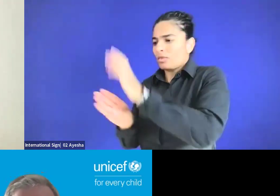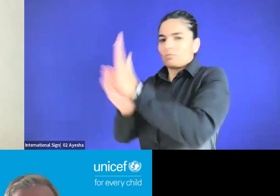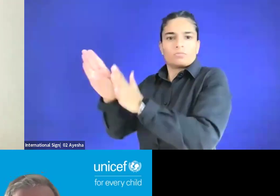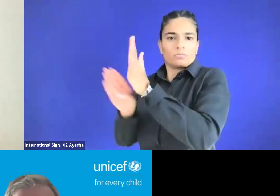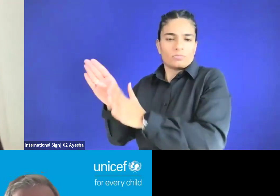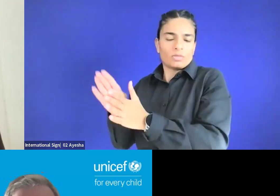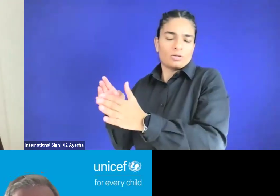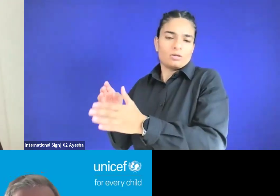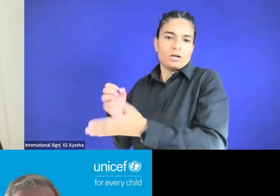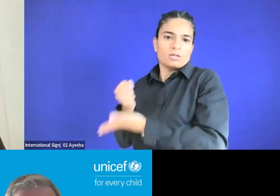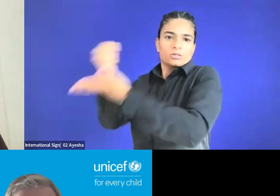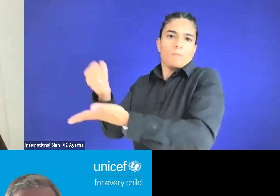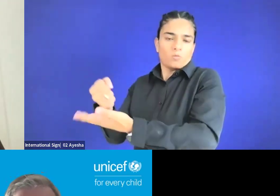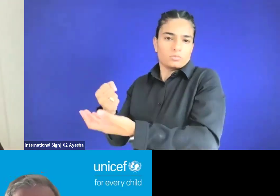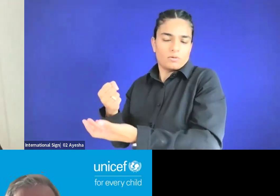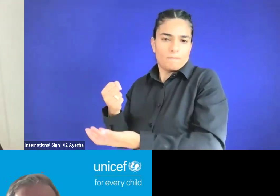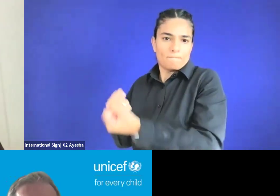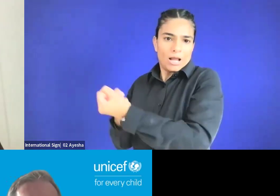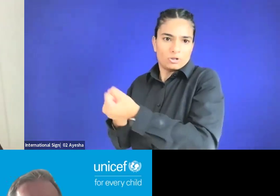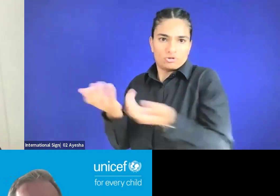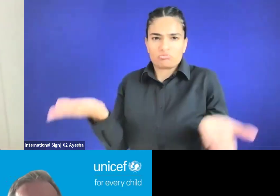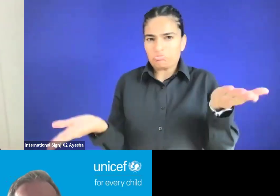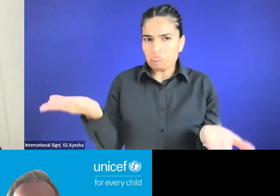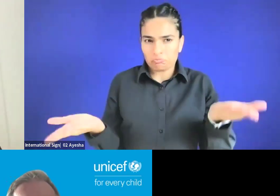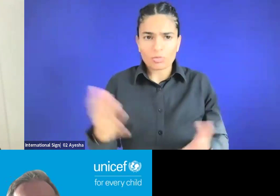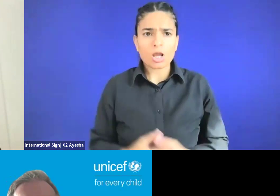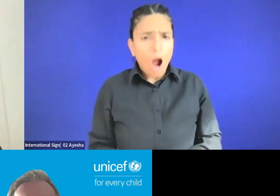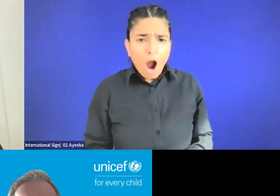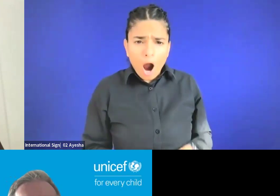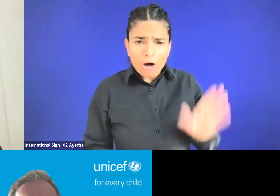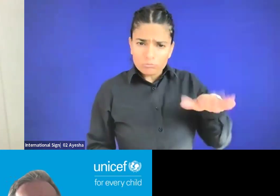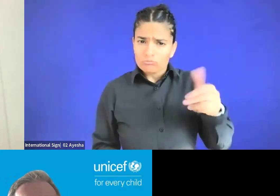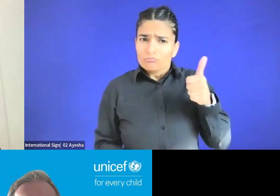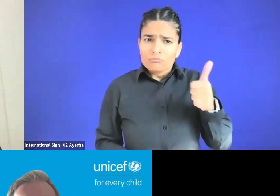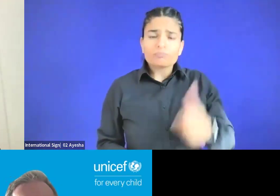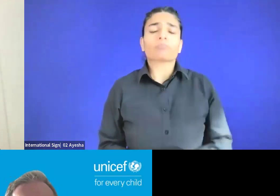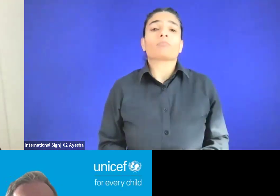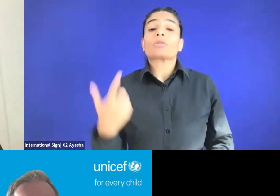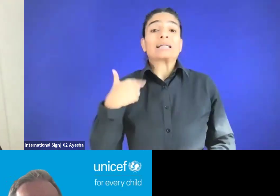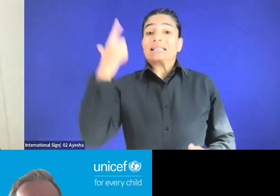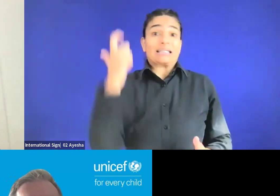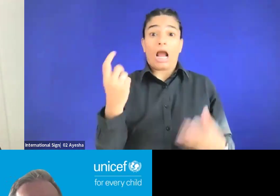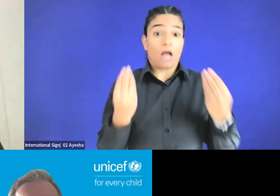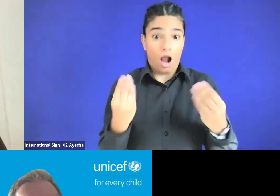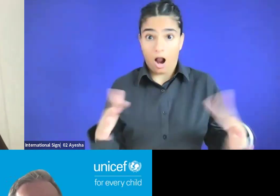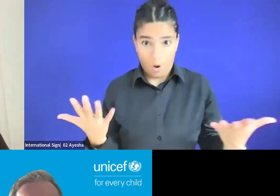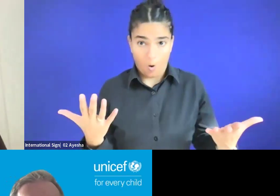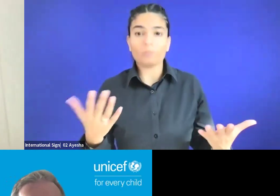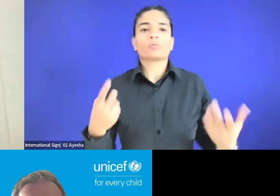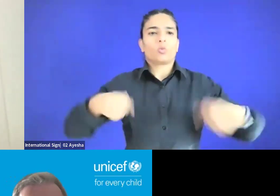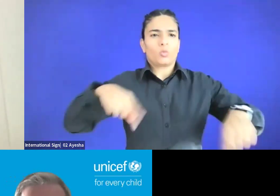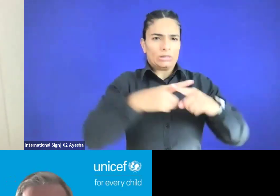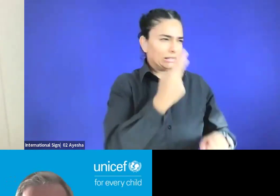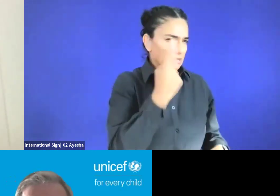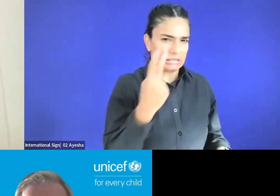start from the very beginning, we have identified actually 17 support packages, because we,